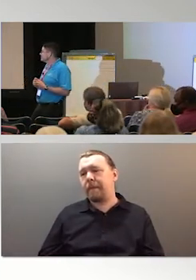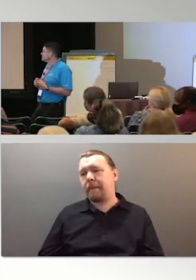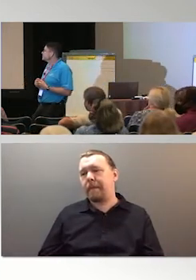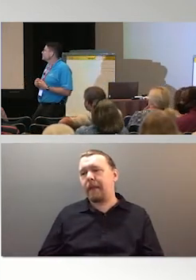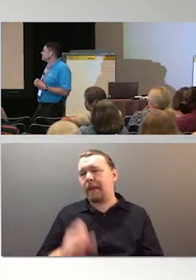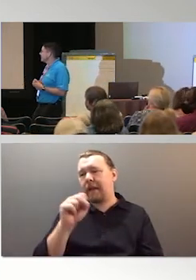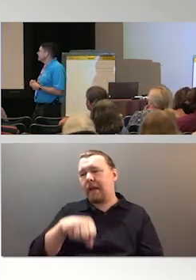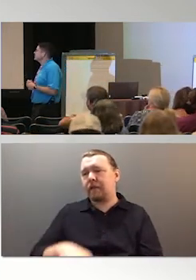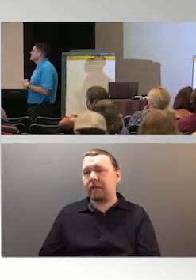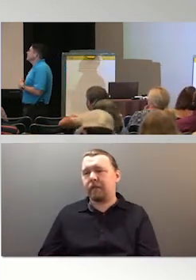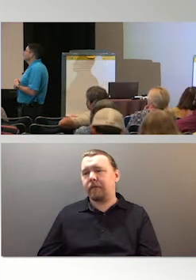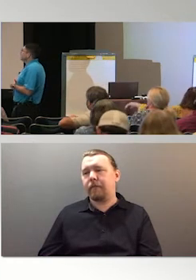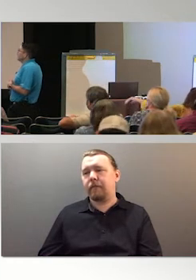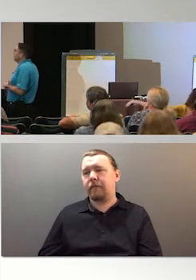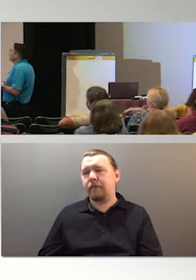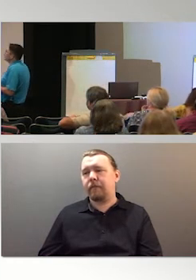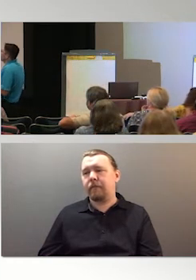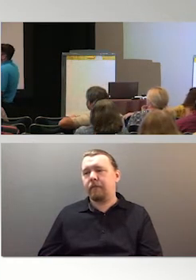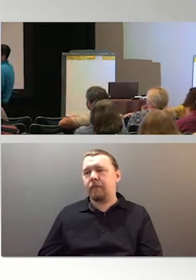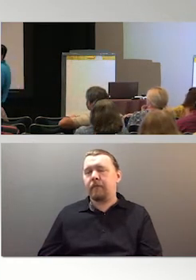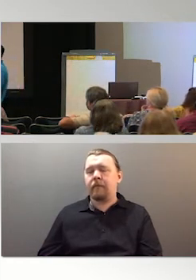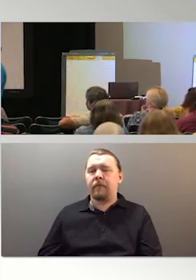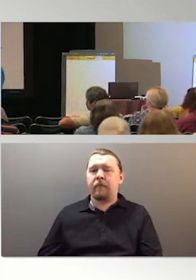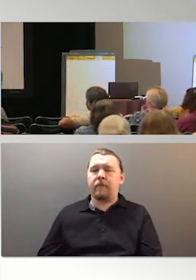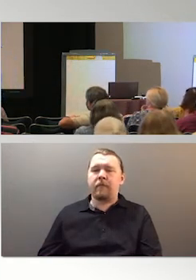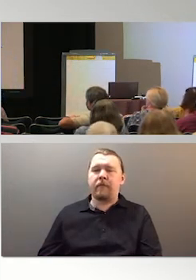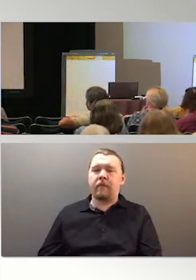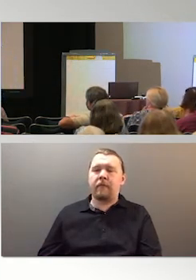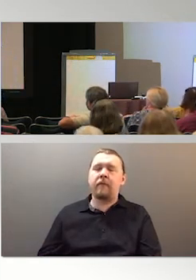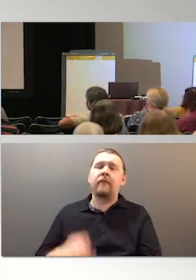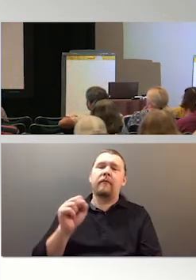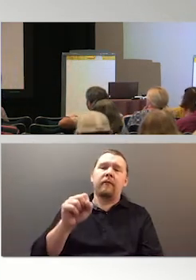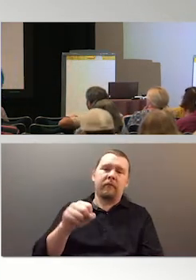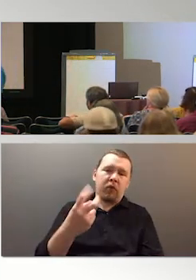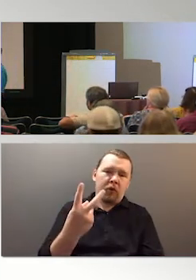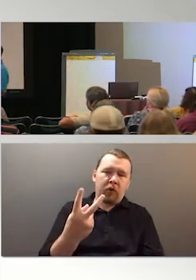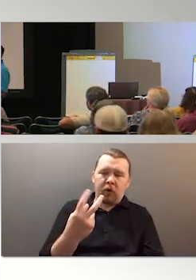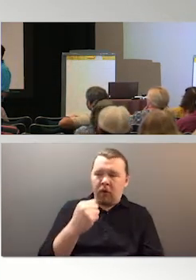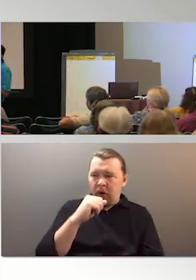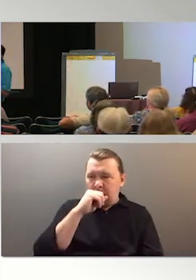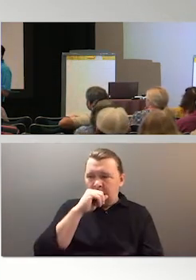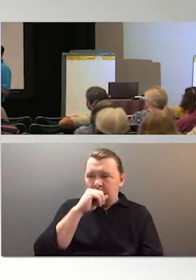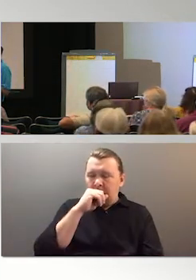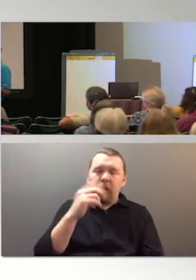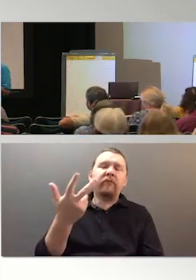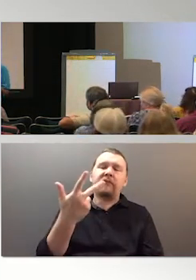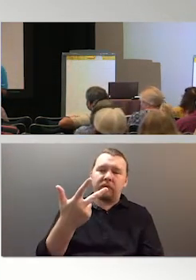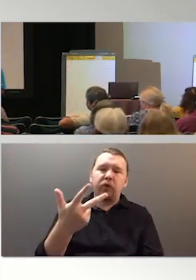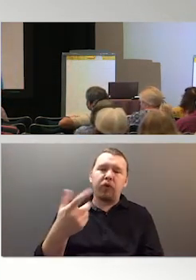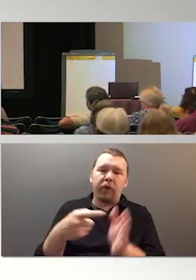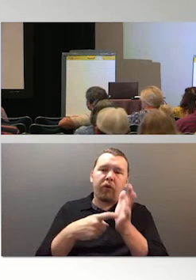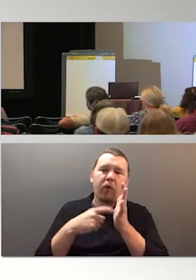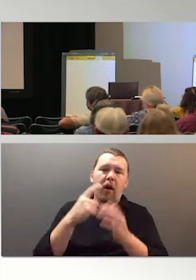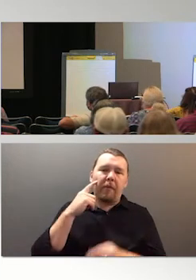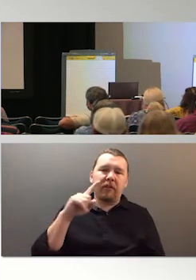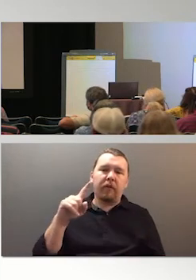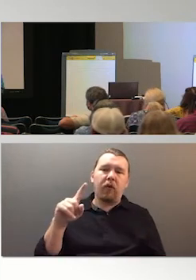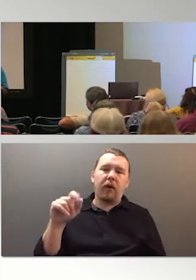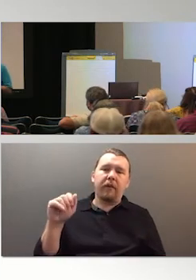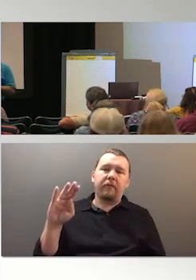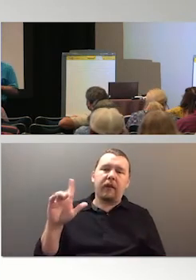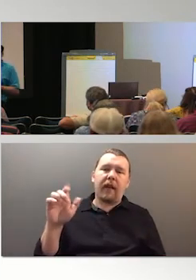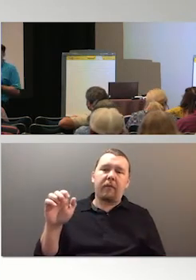it's Social Security. Yes. Yeah. 5 years old, you don't get any. Yeah, there's basically there's 3 requirements for an ABLE